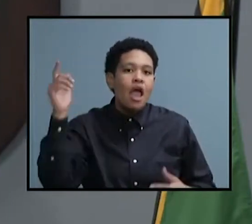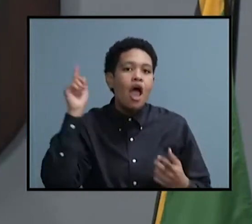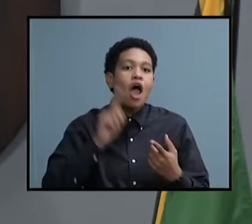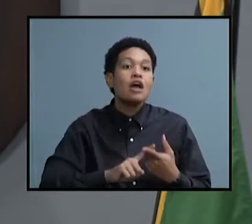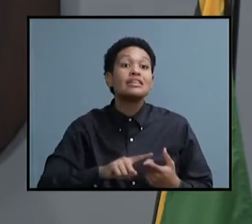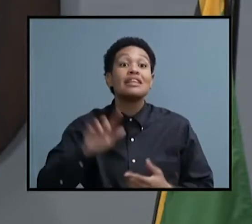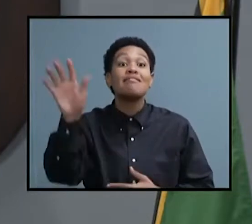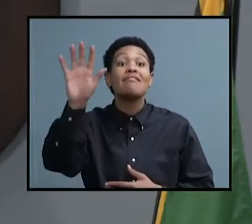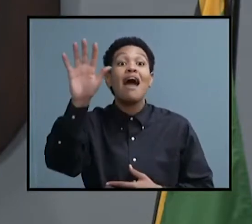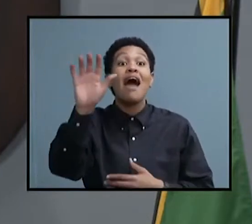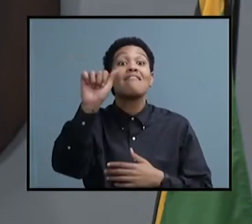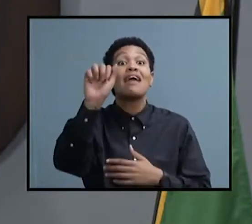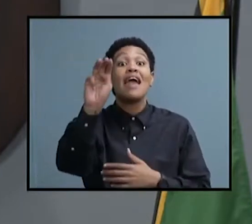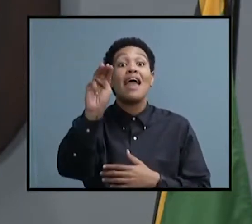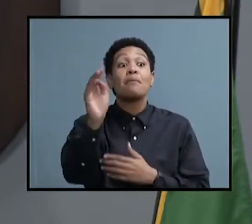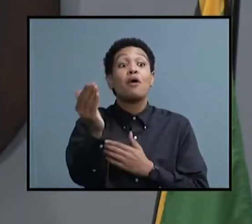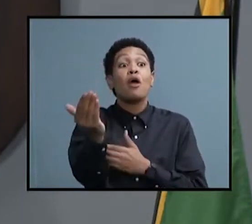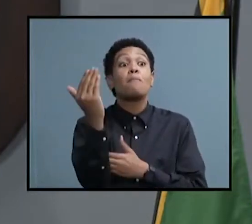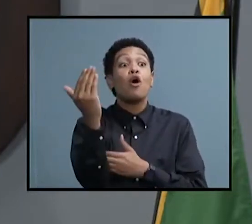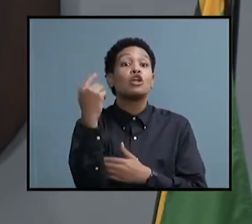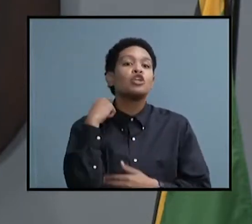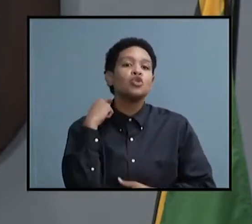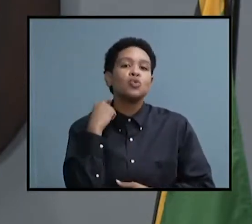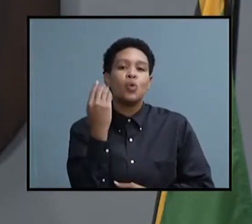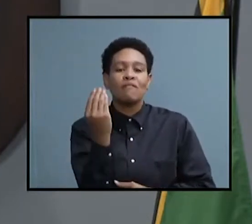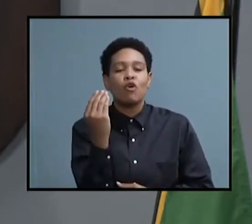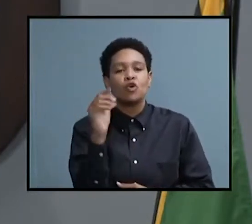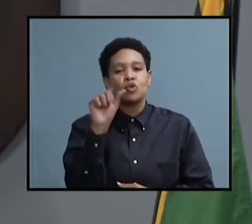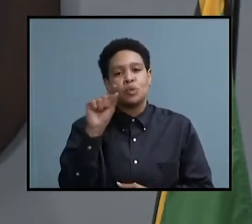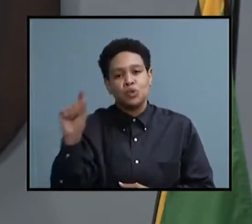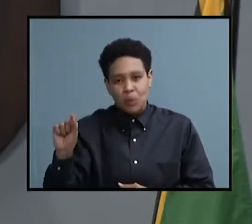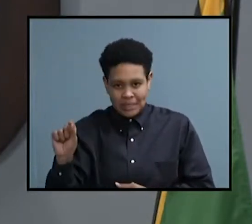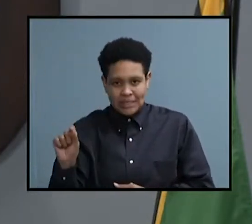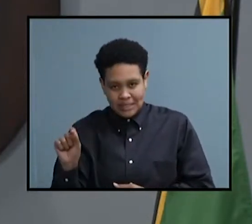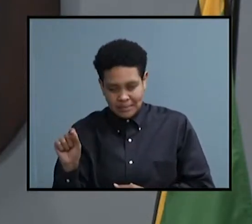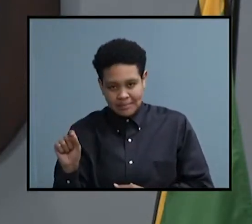5 a.m. on the morning of June 14th, 2020.